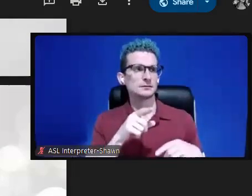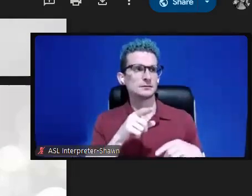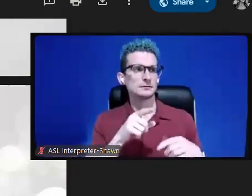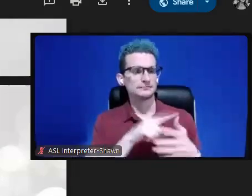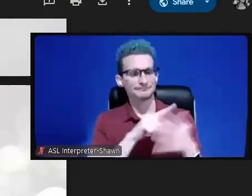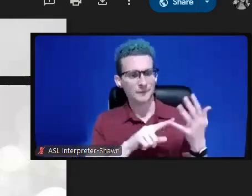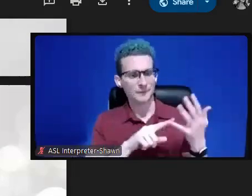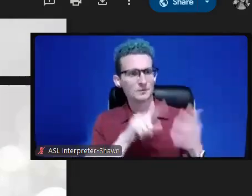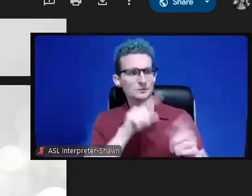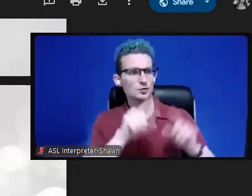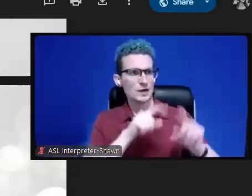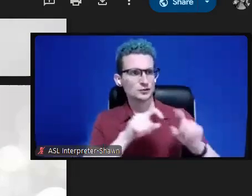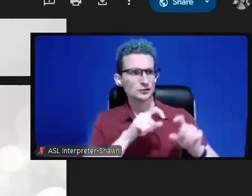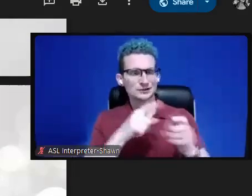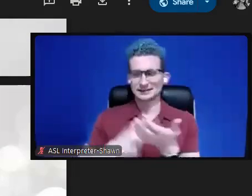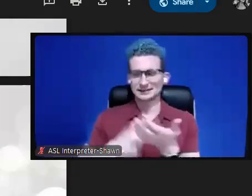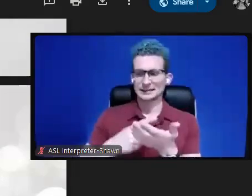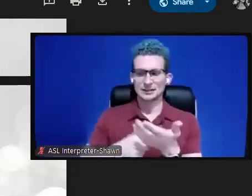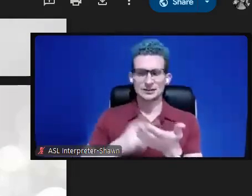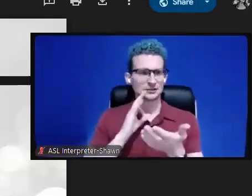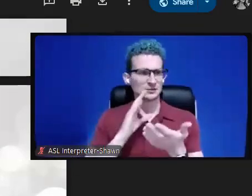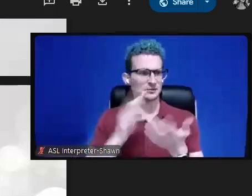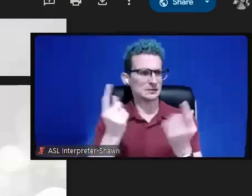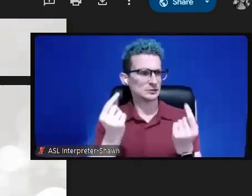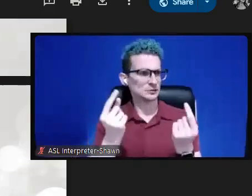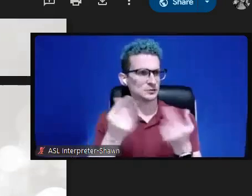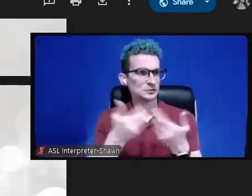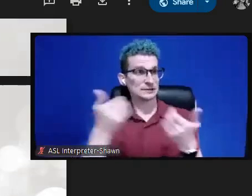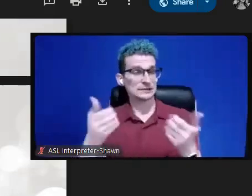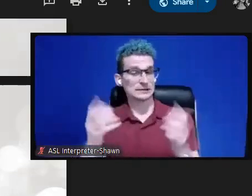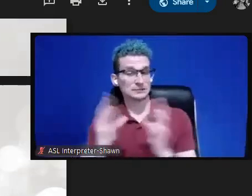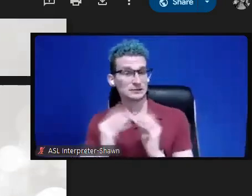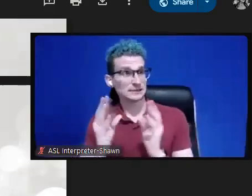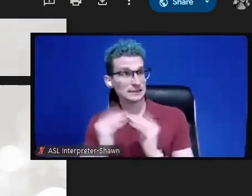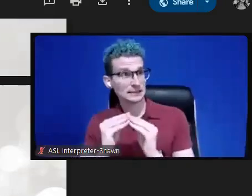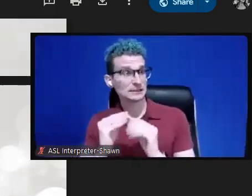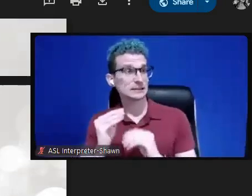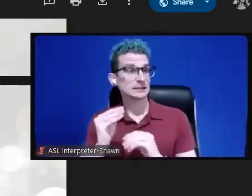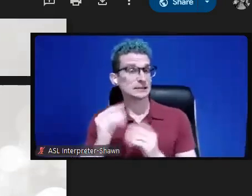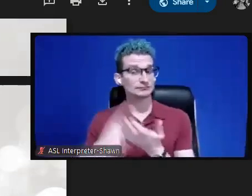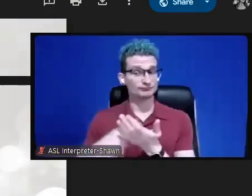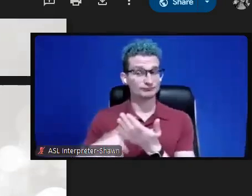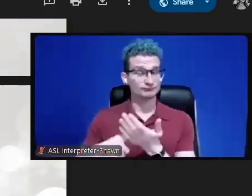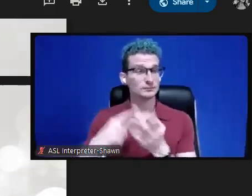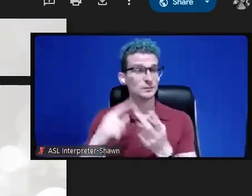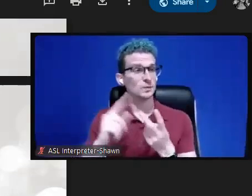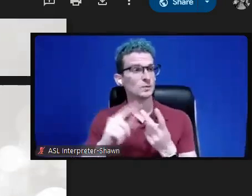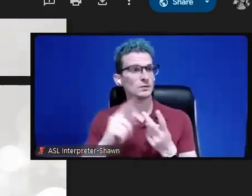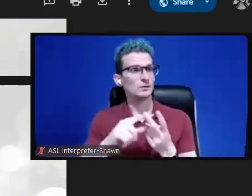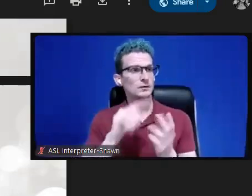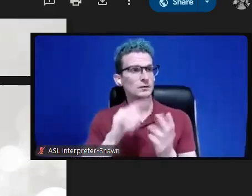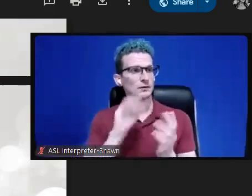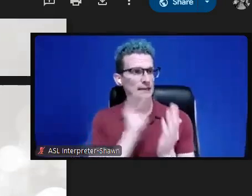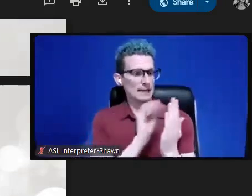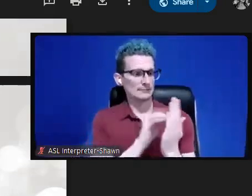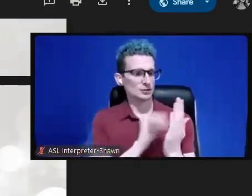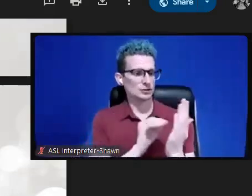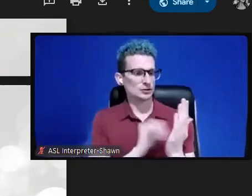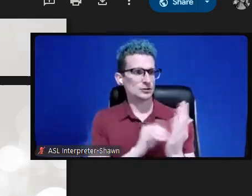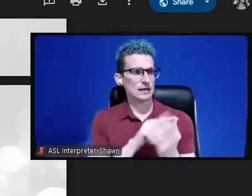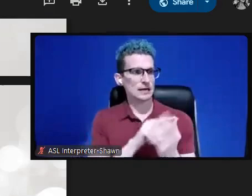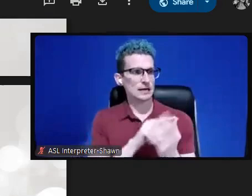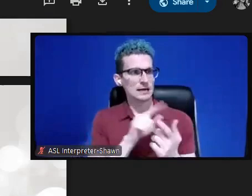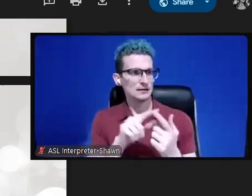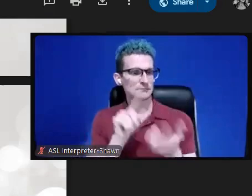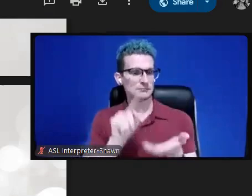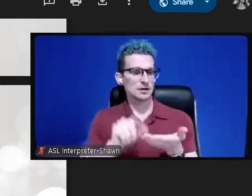Is there going to be a separate meeting, or are you going to capture these and do a Q&A document? How